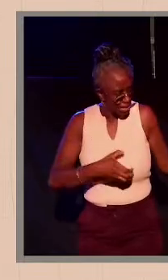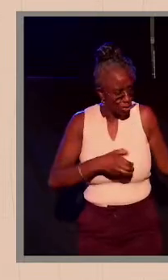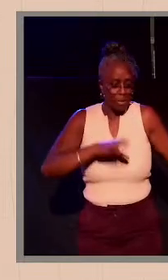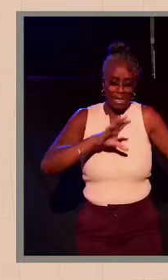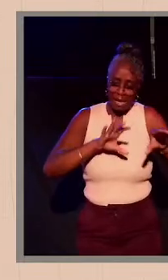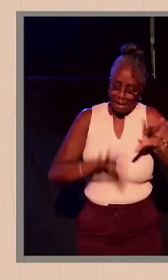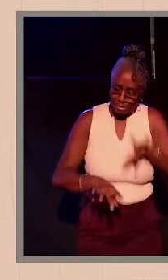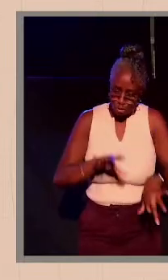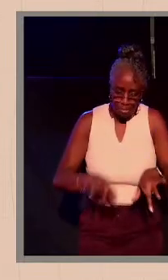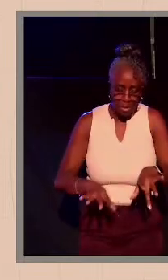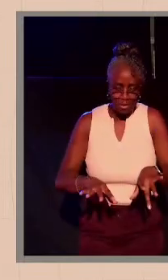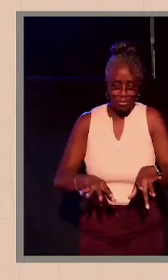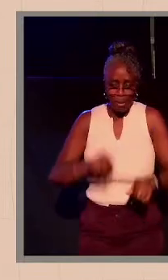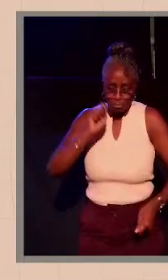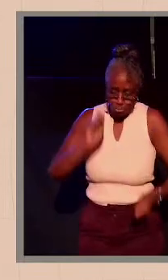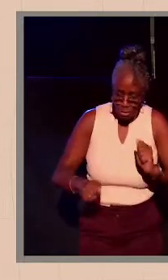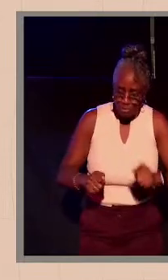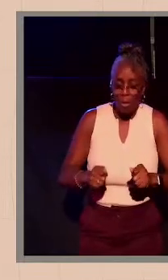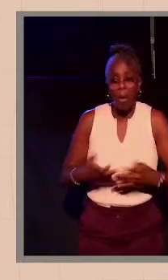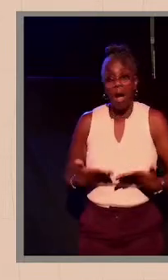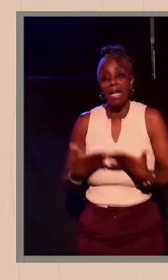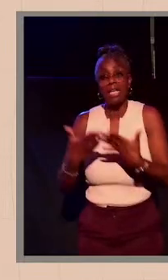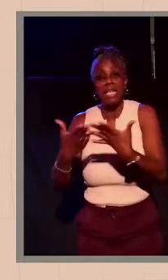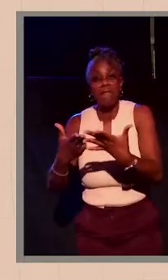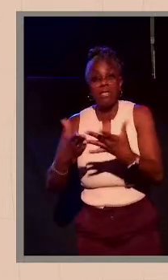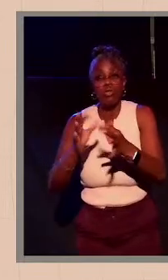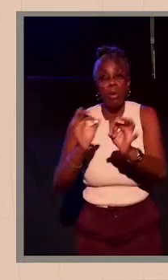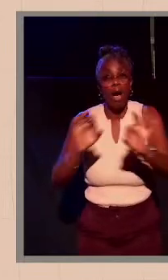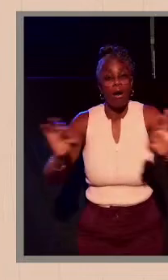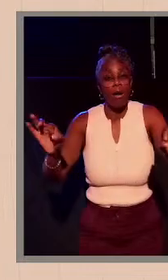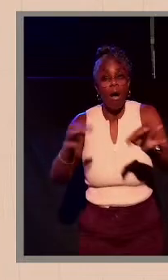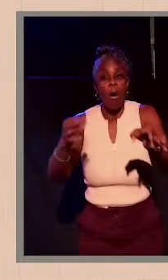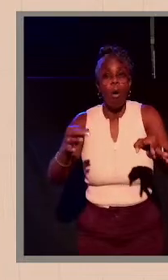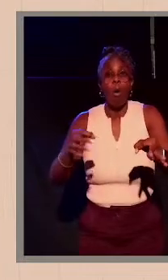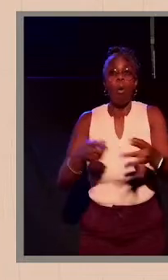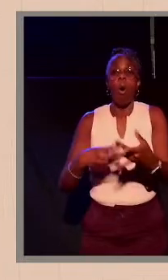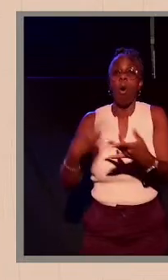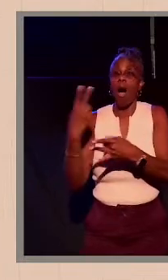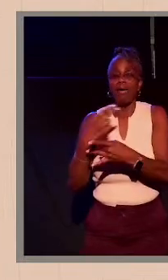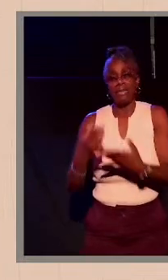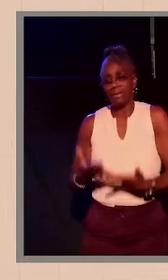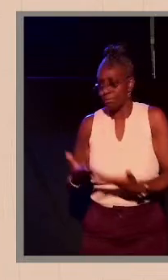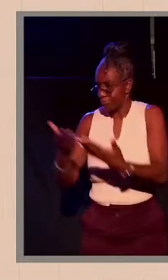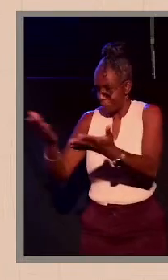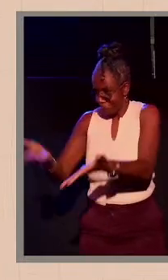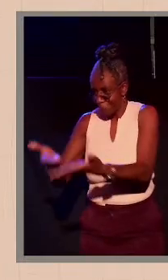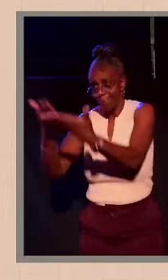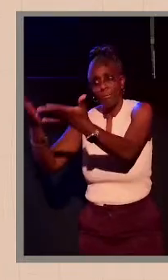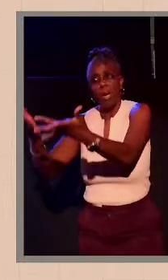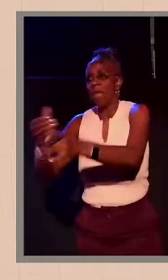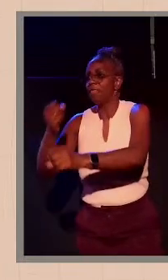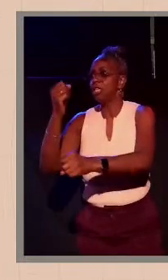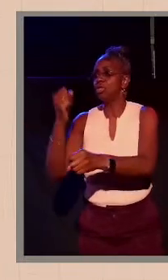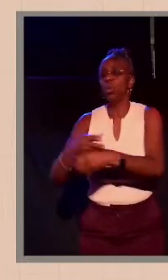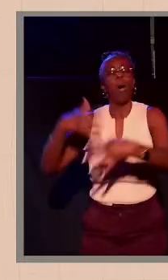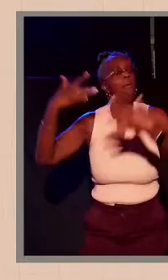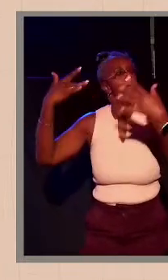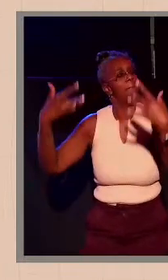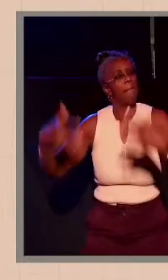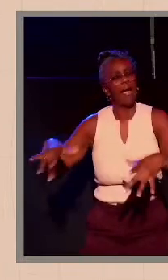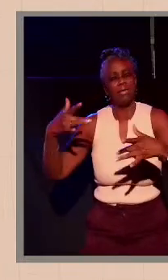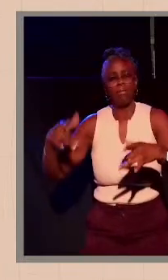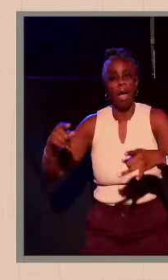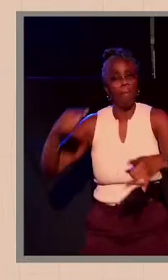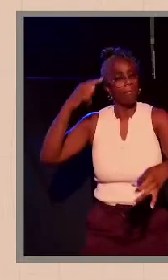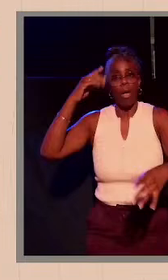it's interesting when I give it to other musicians, other artists, they go off and do amazing things with it, and things that you've never thought